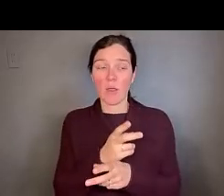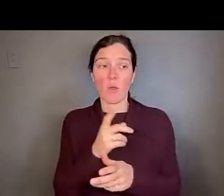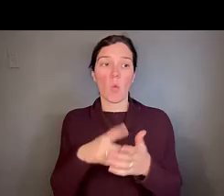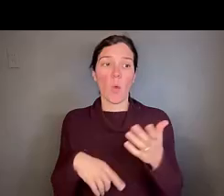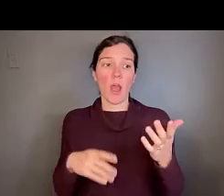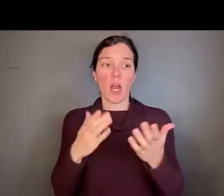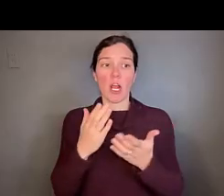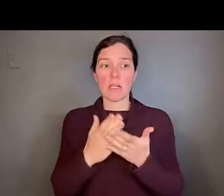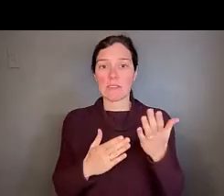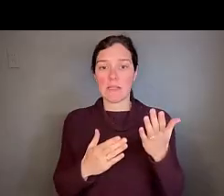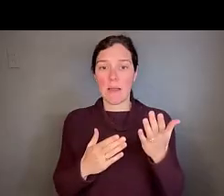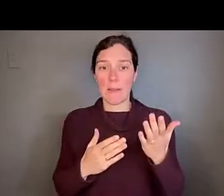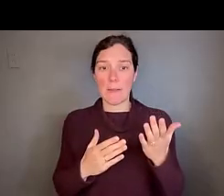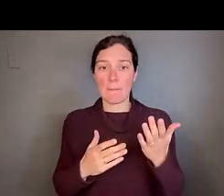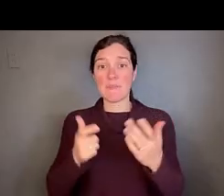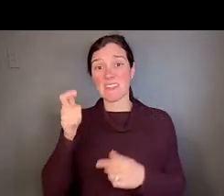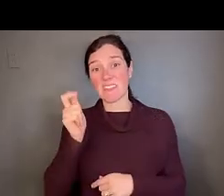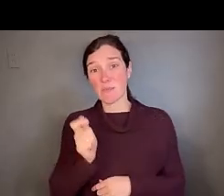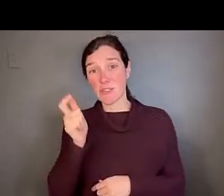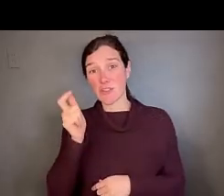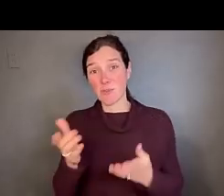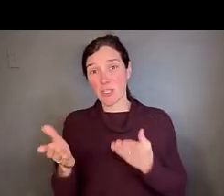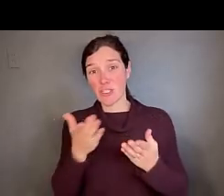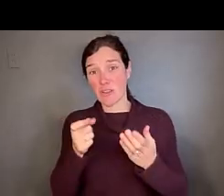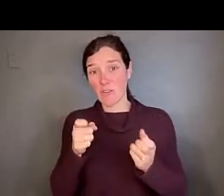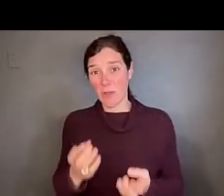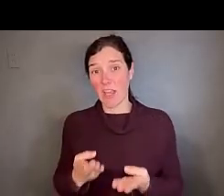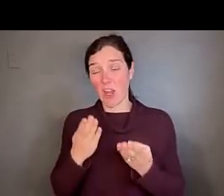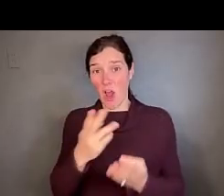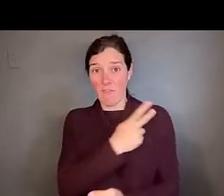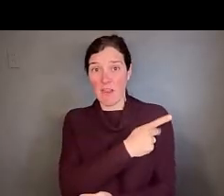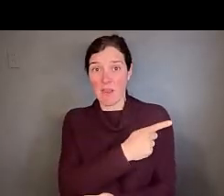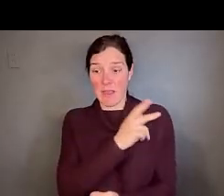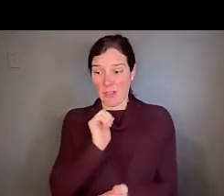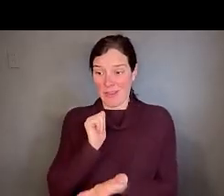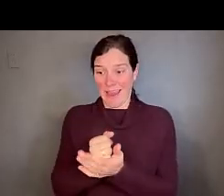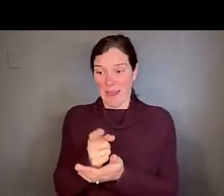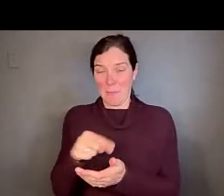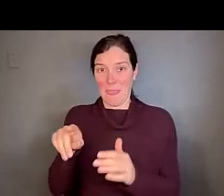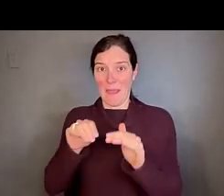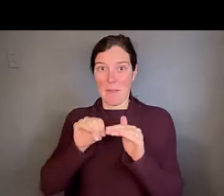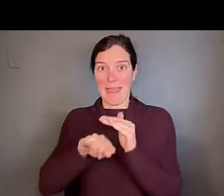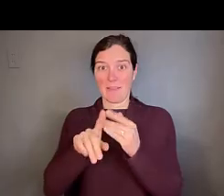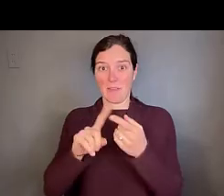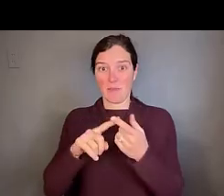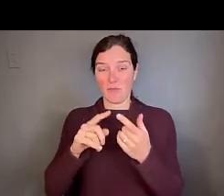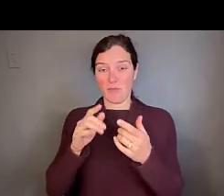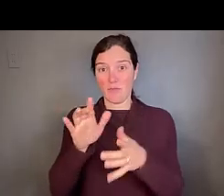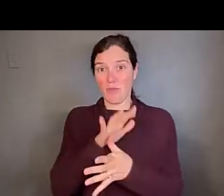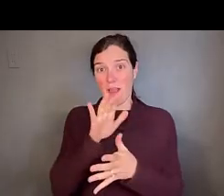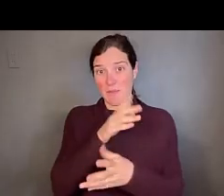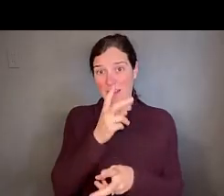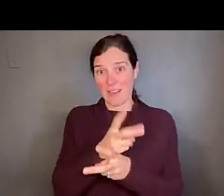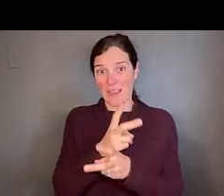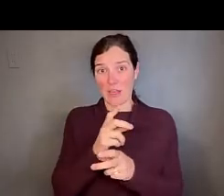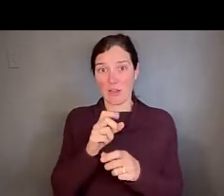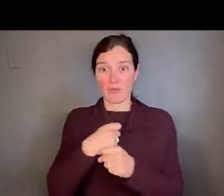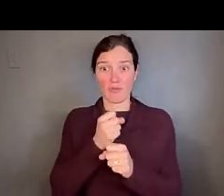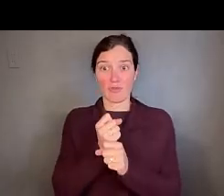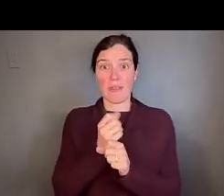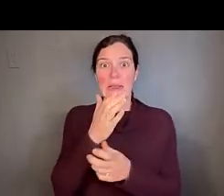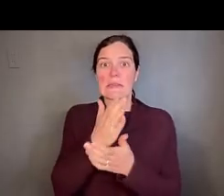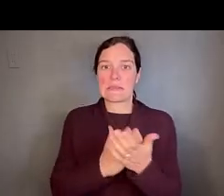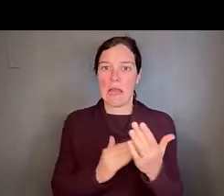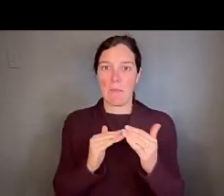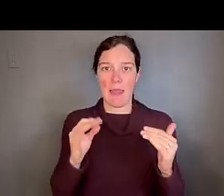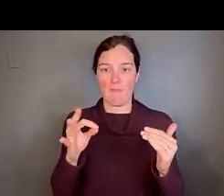maybe some subscription services we can offer our patients to help them get access to primary care, to try to create some level